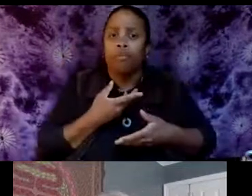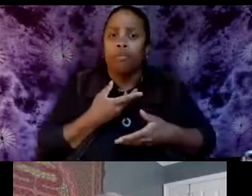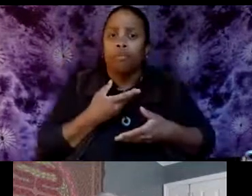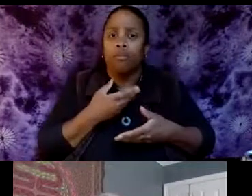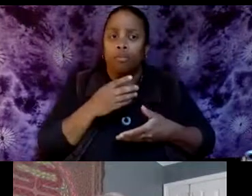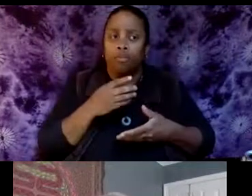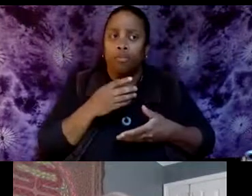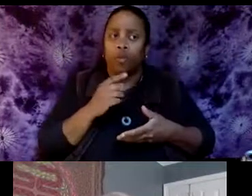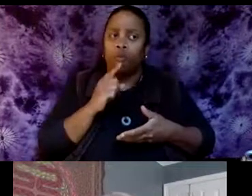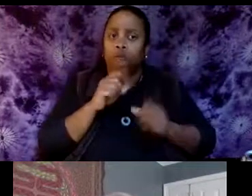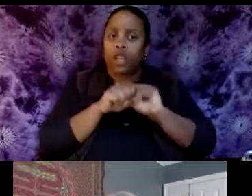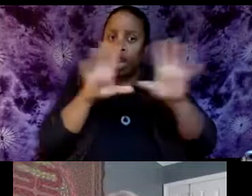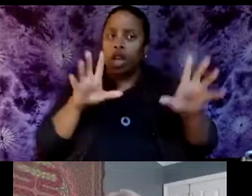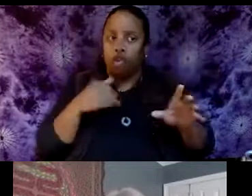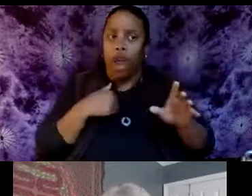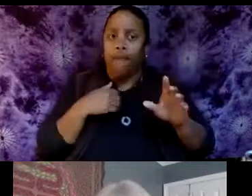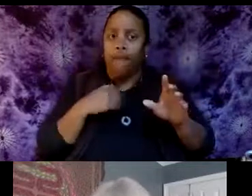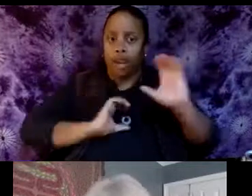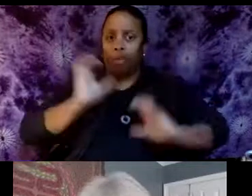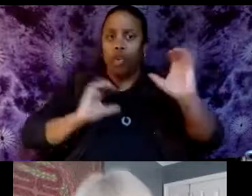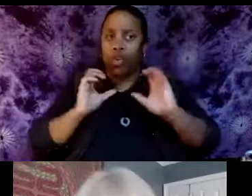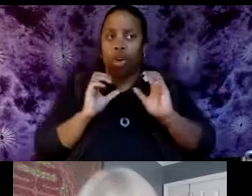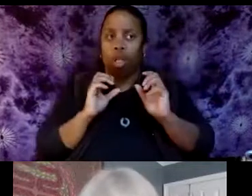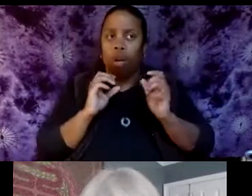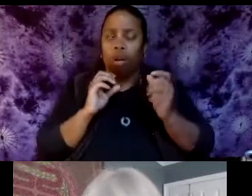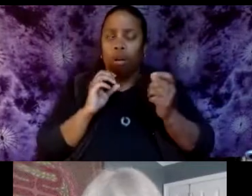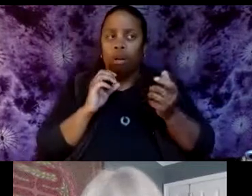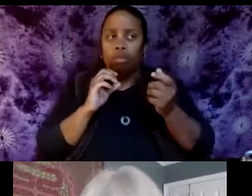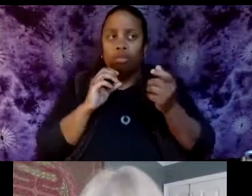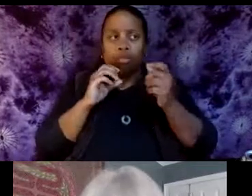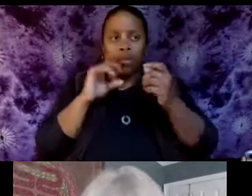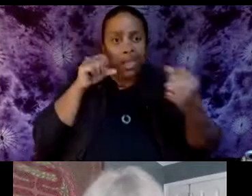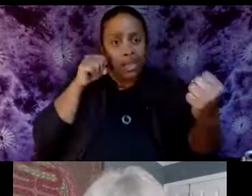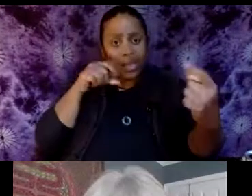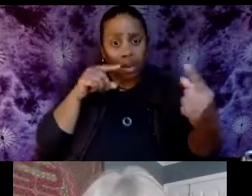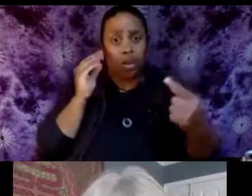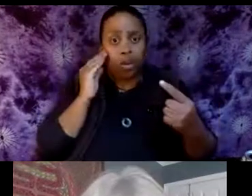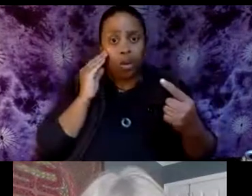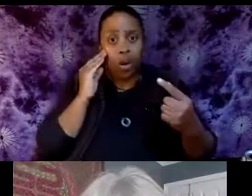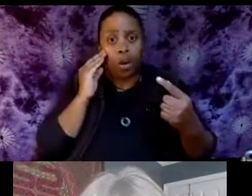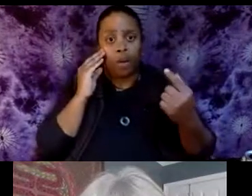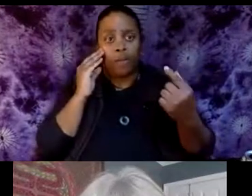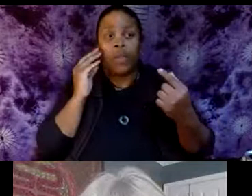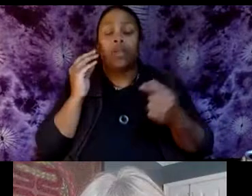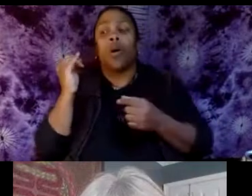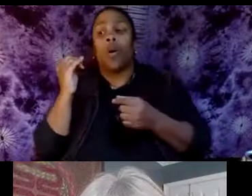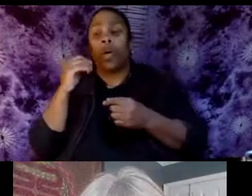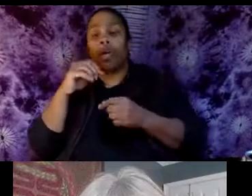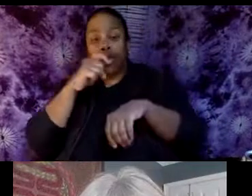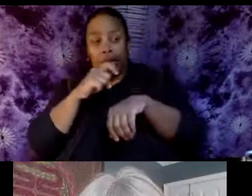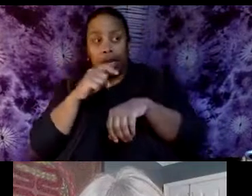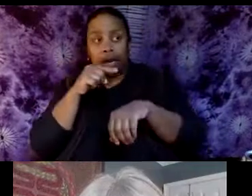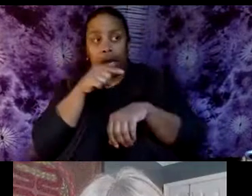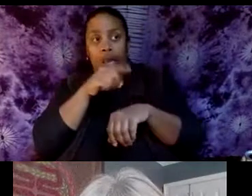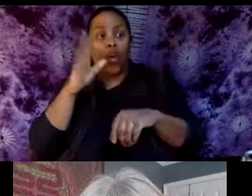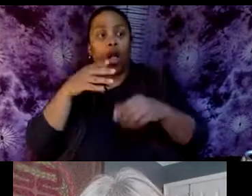there's an emotional trigger that's happening, right? And the time that he's going to actually leave you alone is when you're not emotionally triggered. So you have to